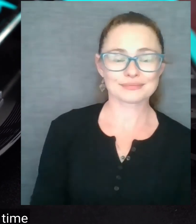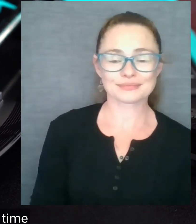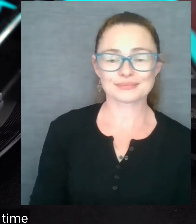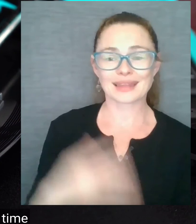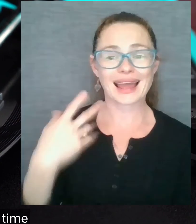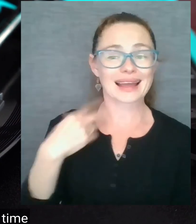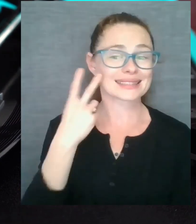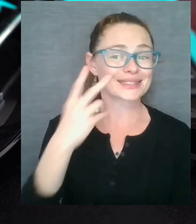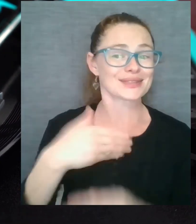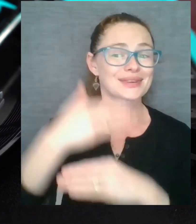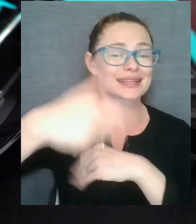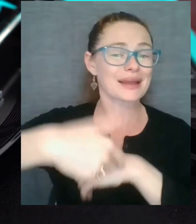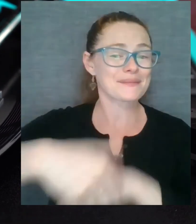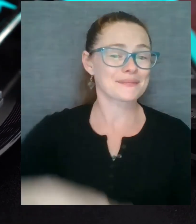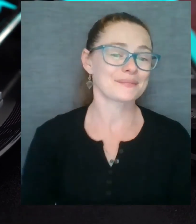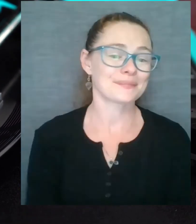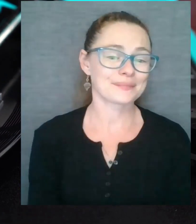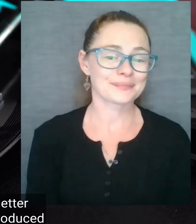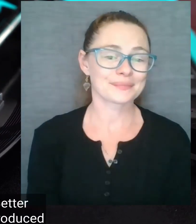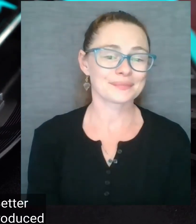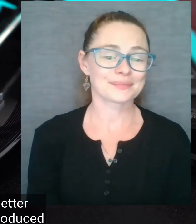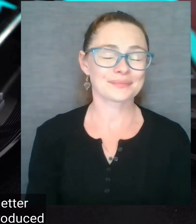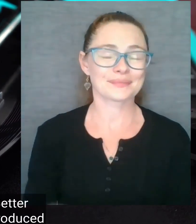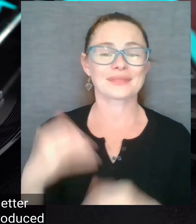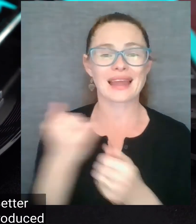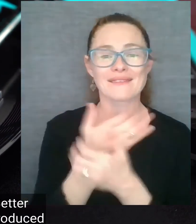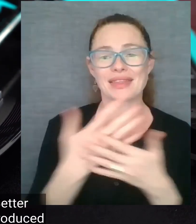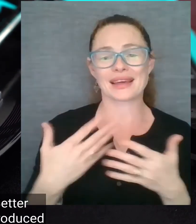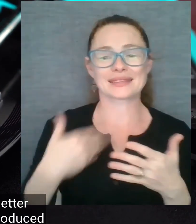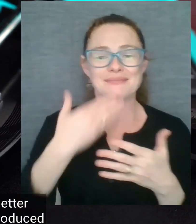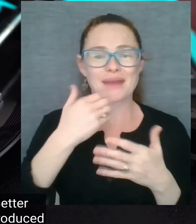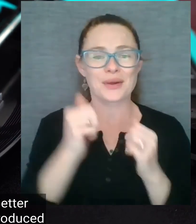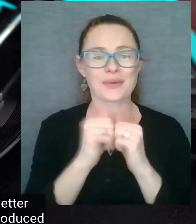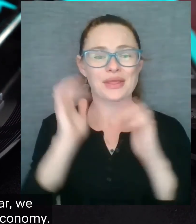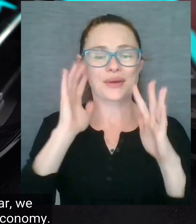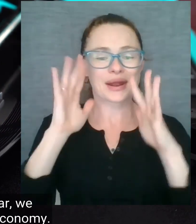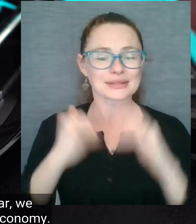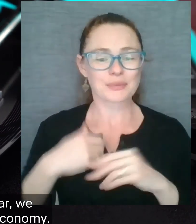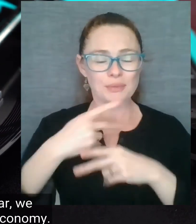Catch you next time. Everything is Better with Creators is